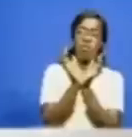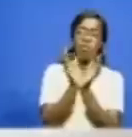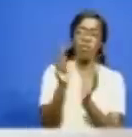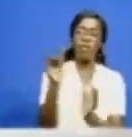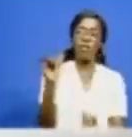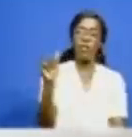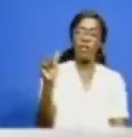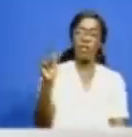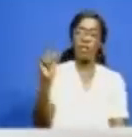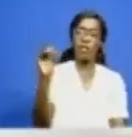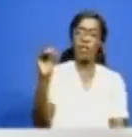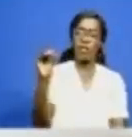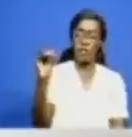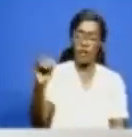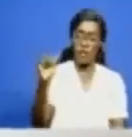Yeah, you.